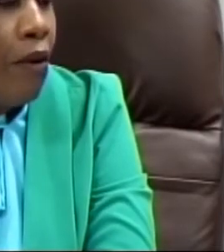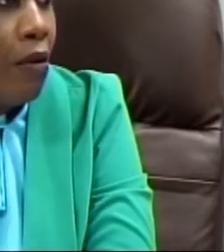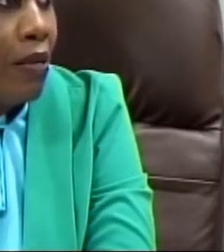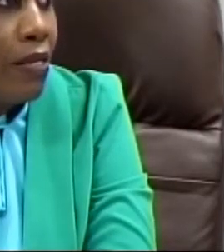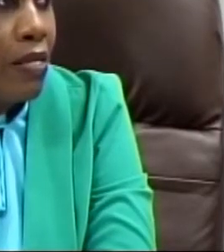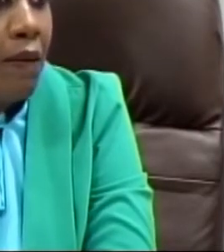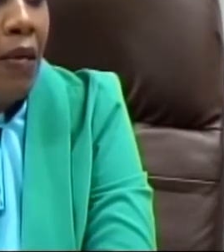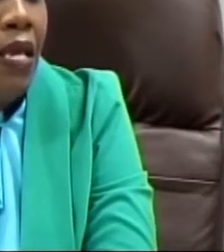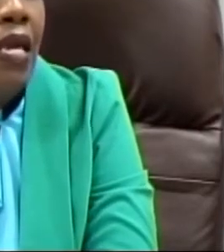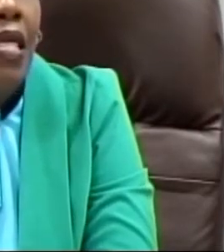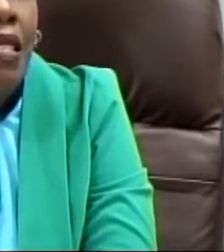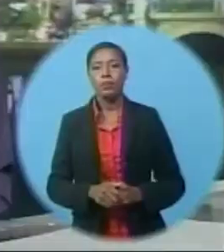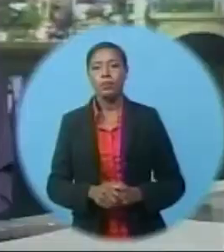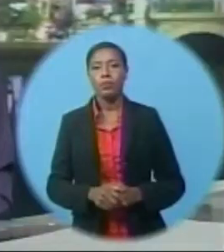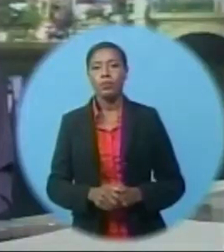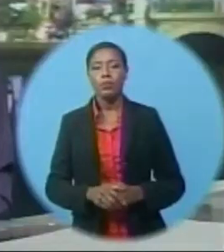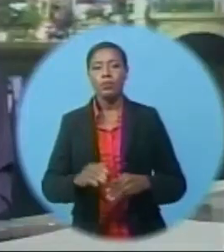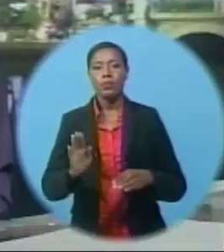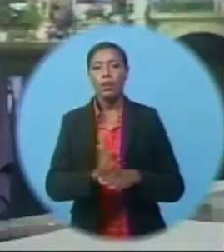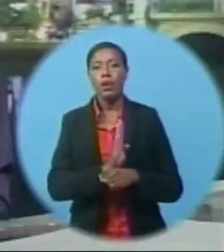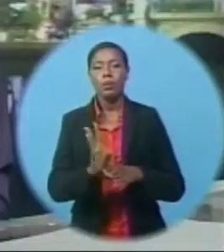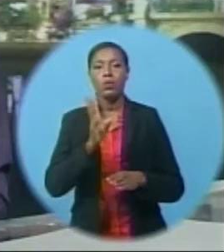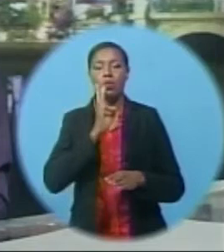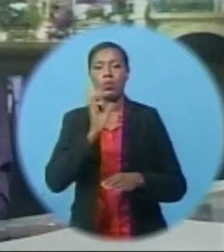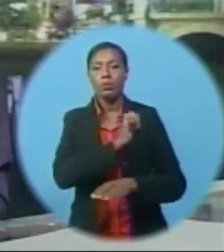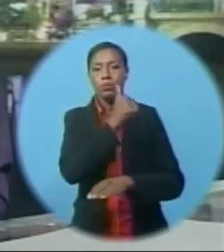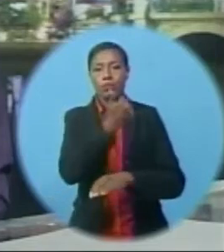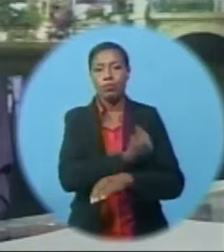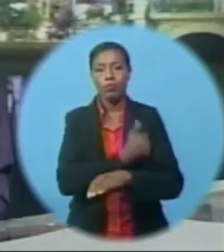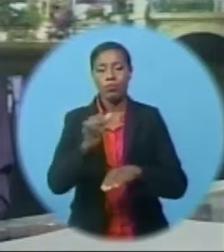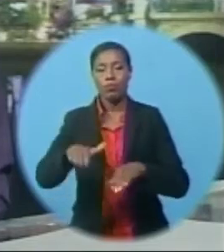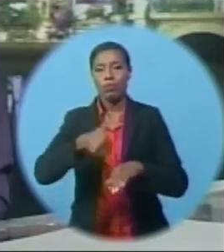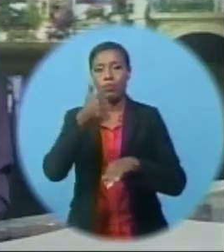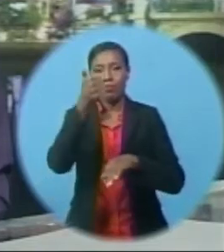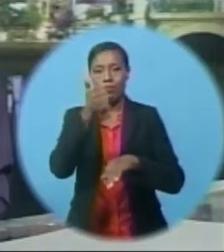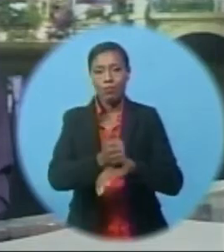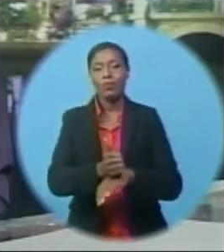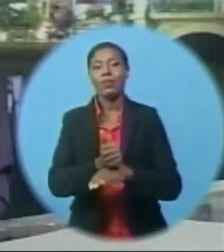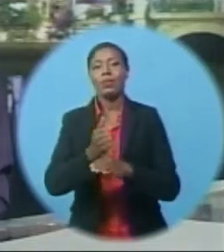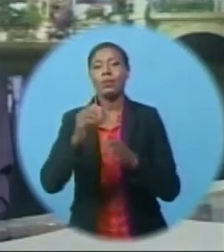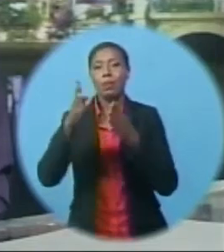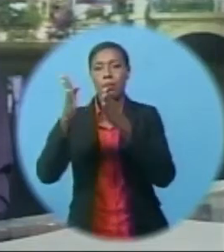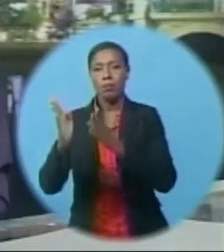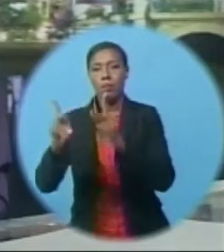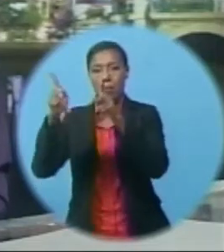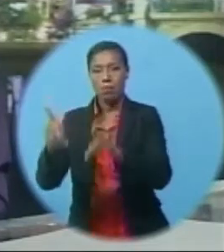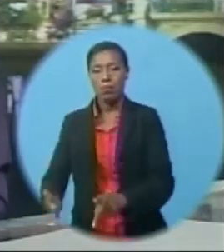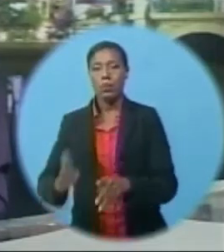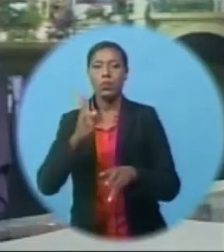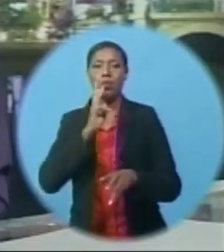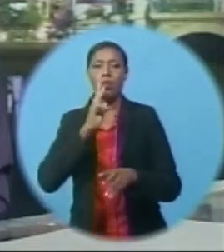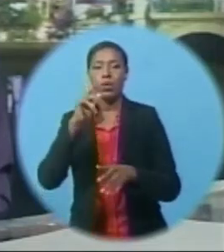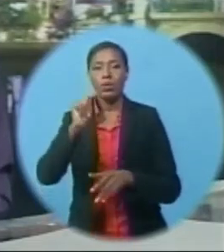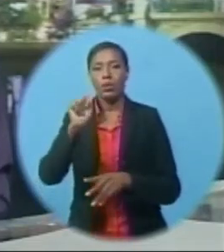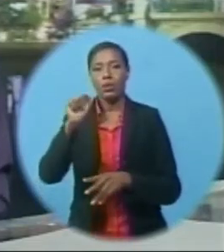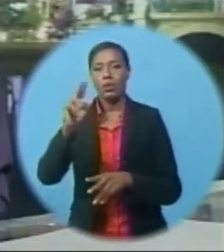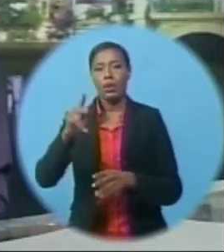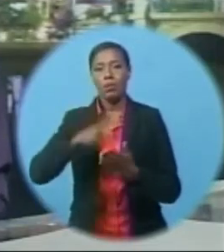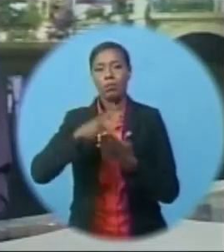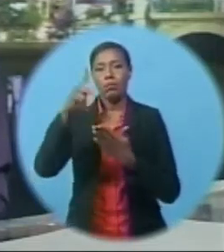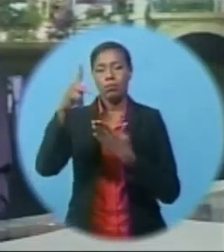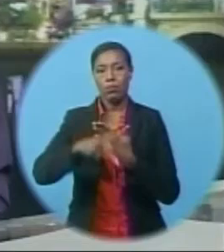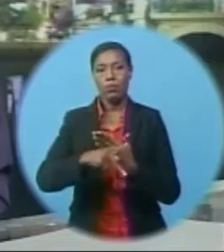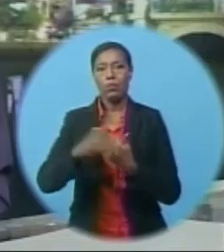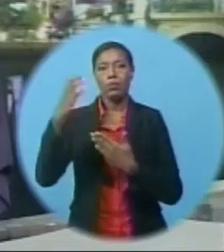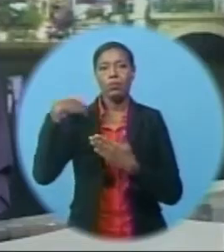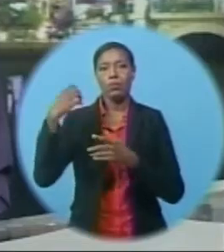various departments. The Barbados Water Authority has officially launched its personal water tank program. Chairman of